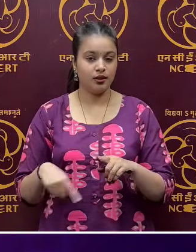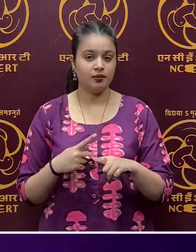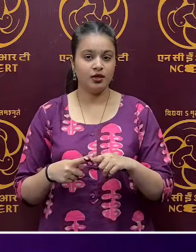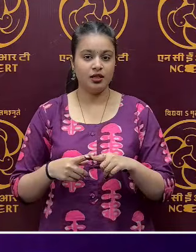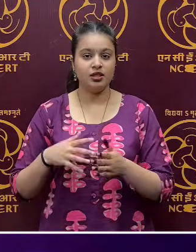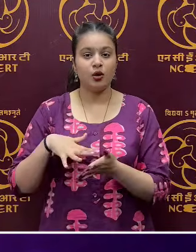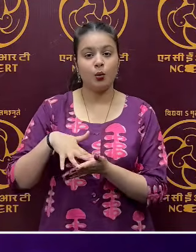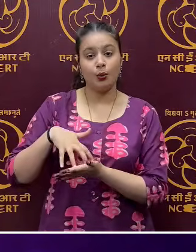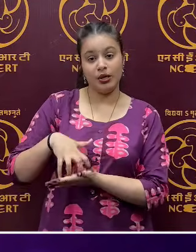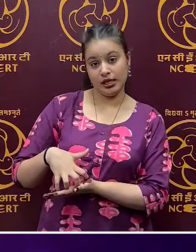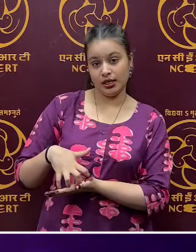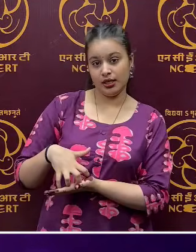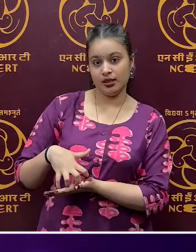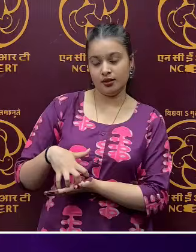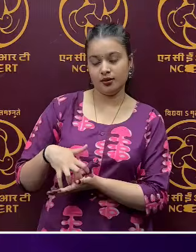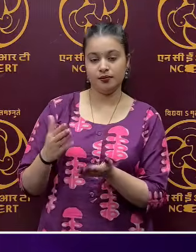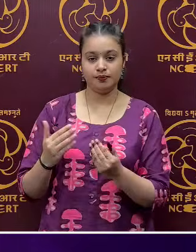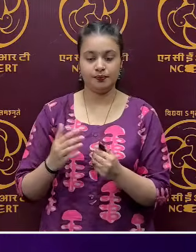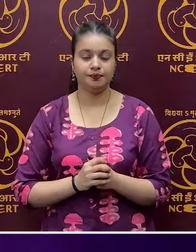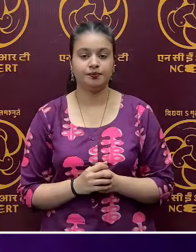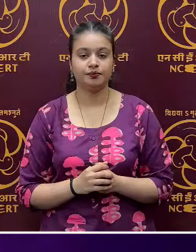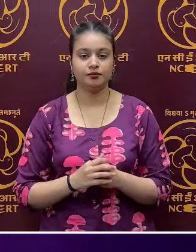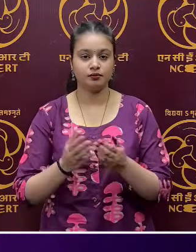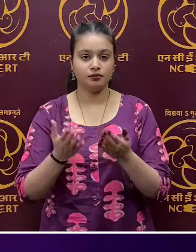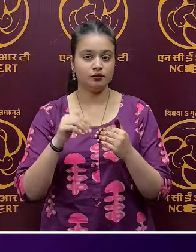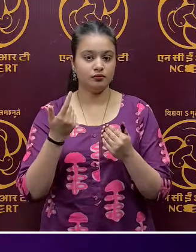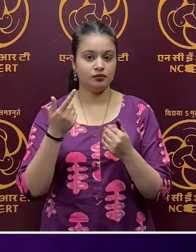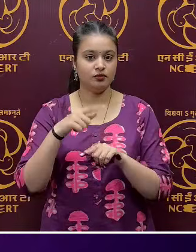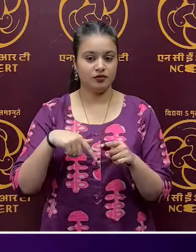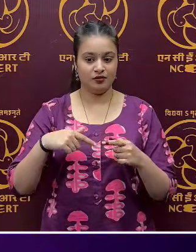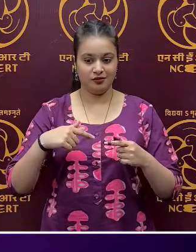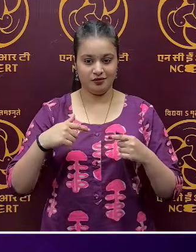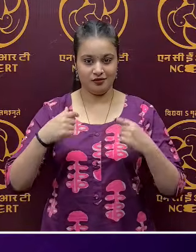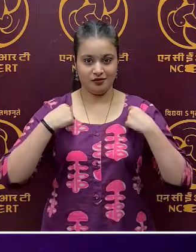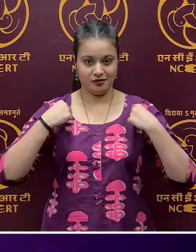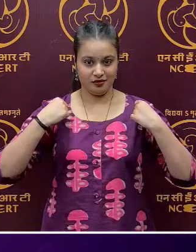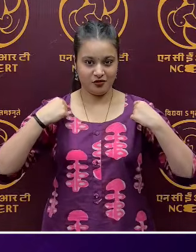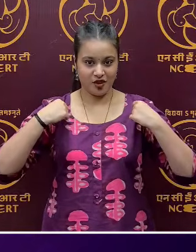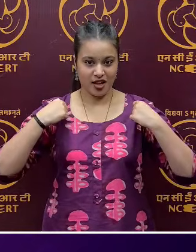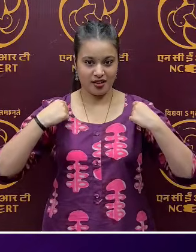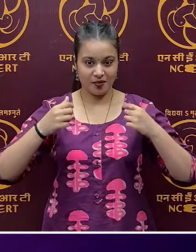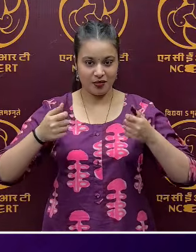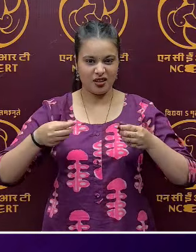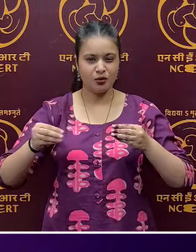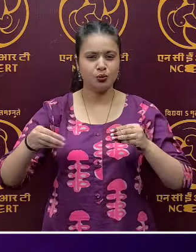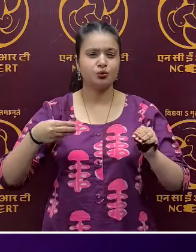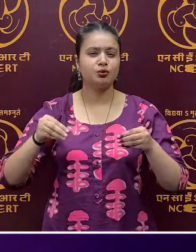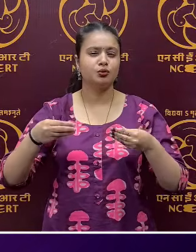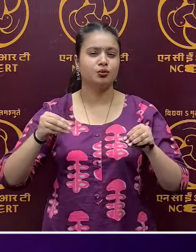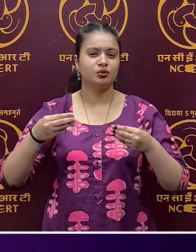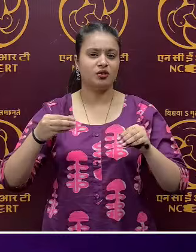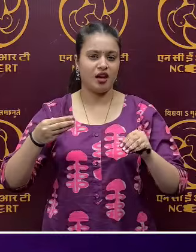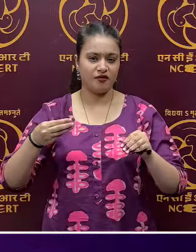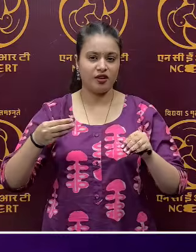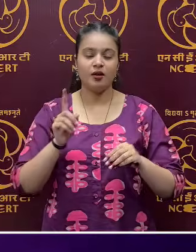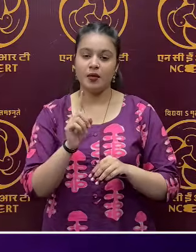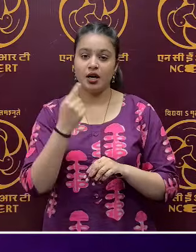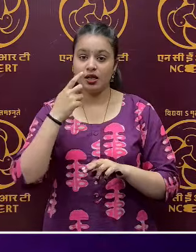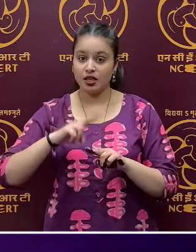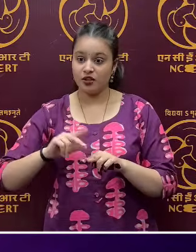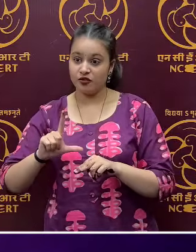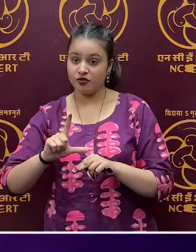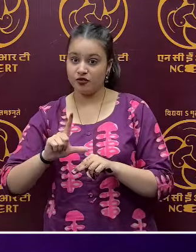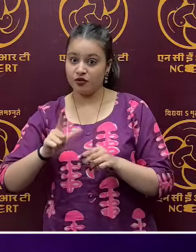weak. So the ring that you're wearing is loose, but if you lose